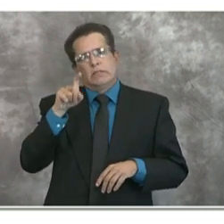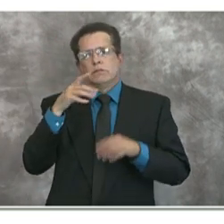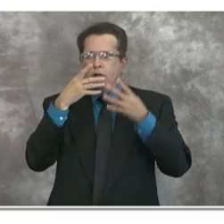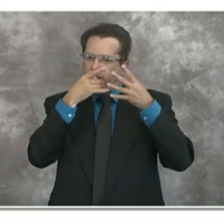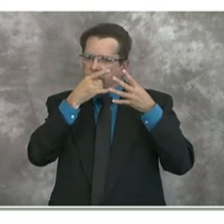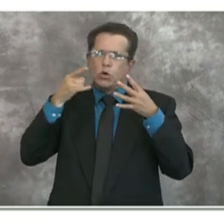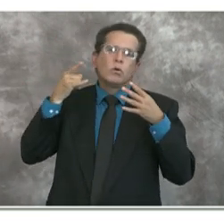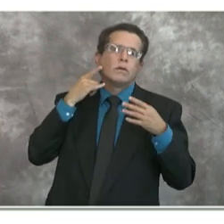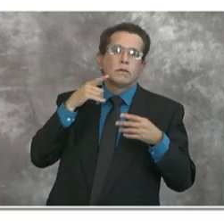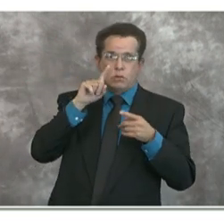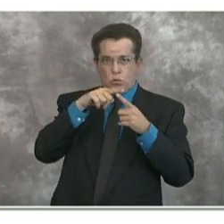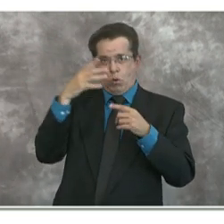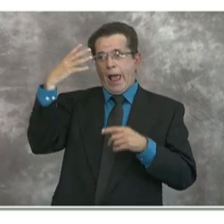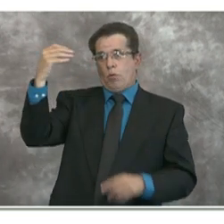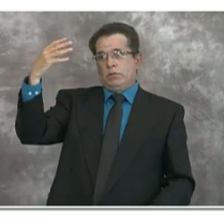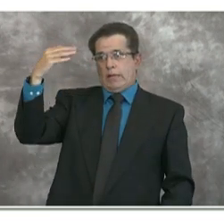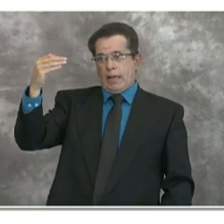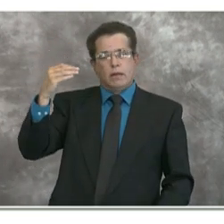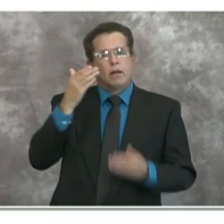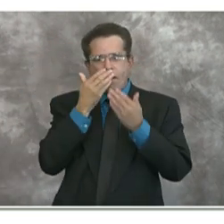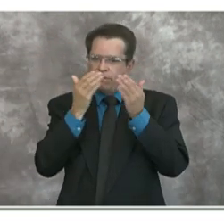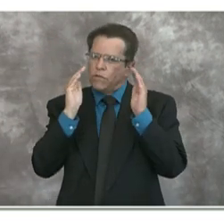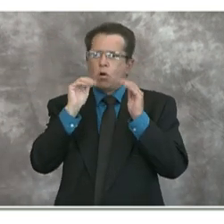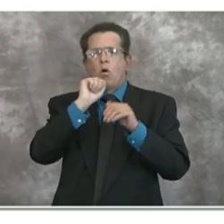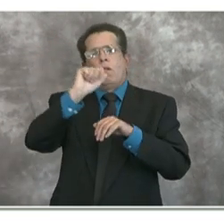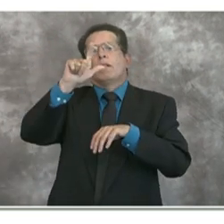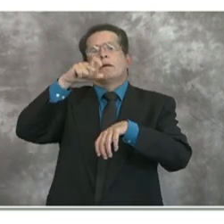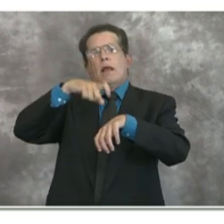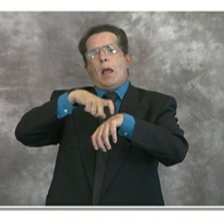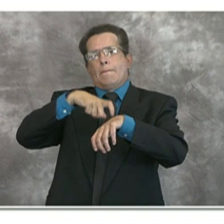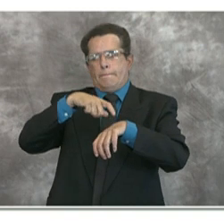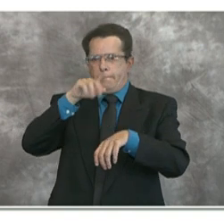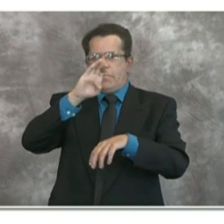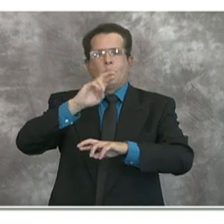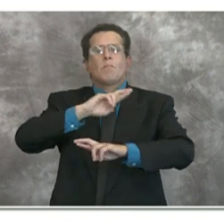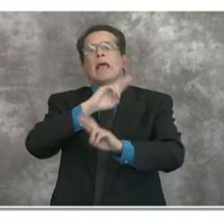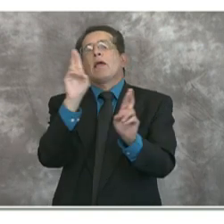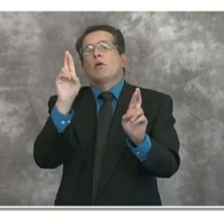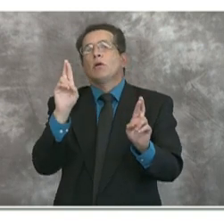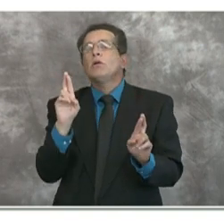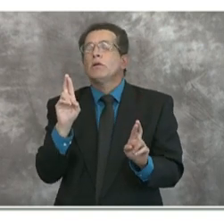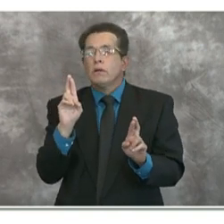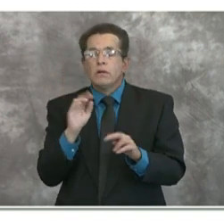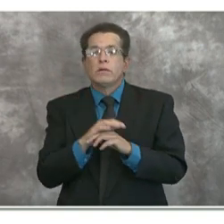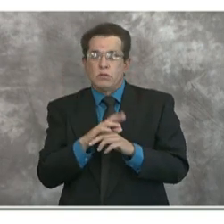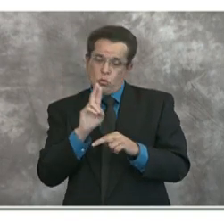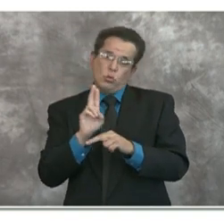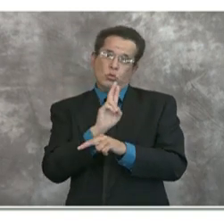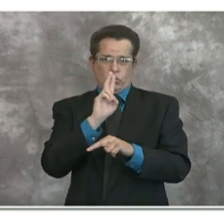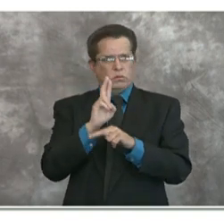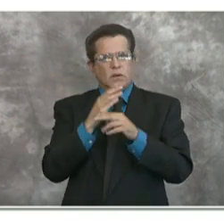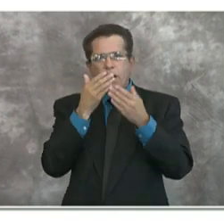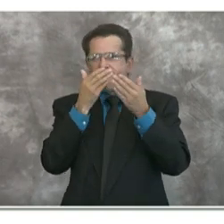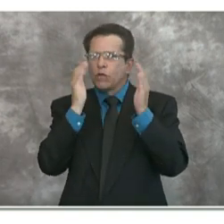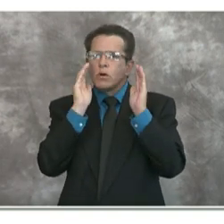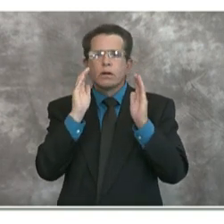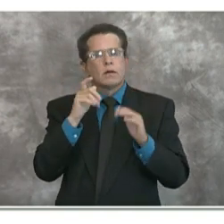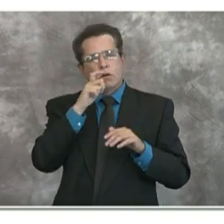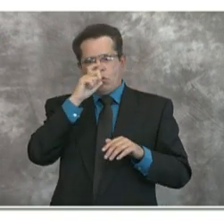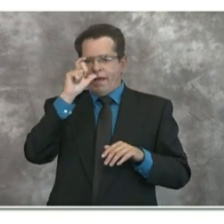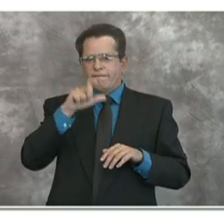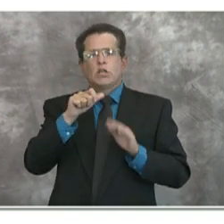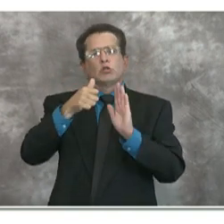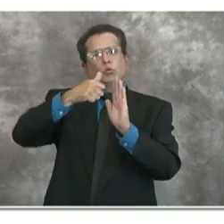that when you go outside, take your covering with you at all times and be prepared to use it. That covering doesn't have to be a